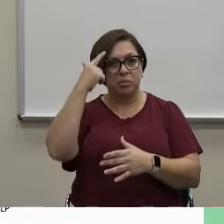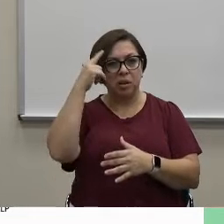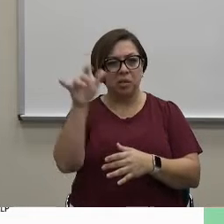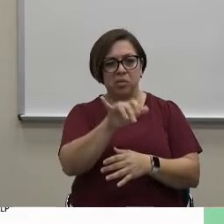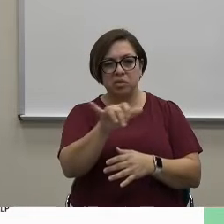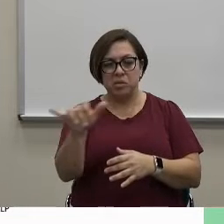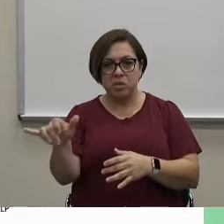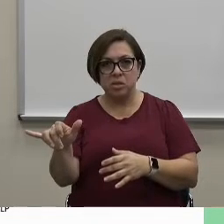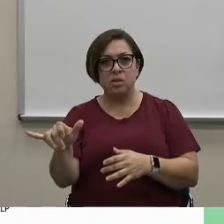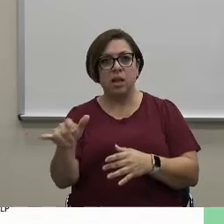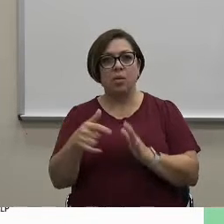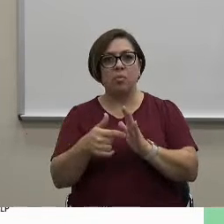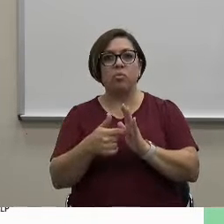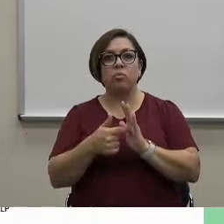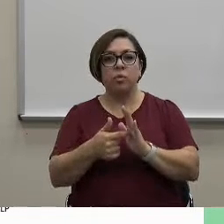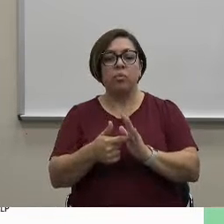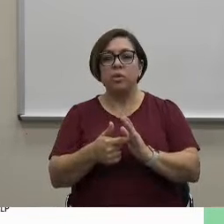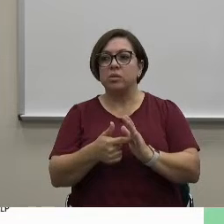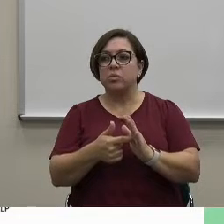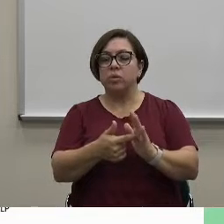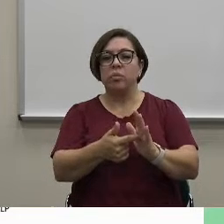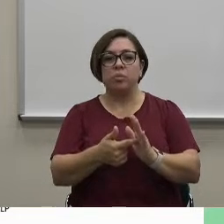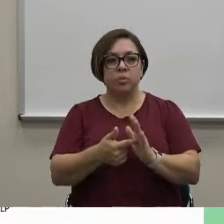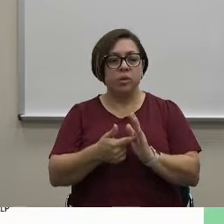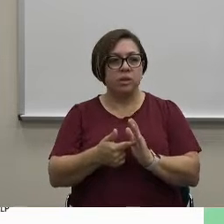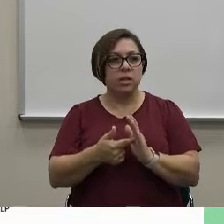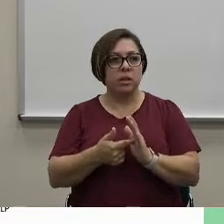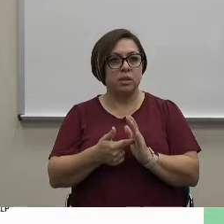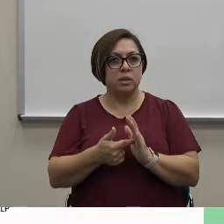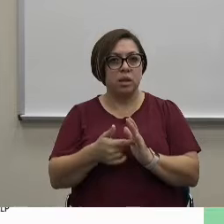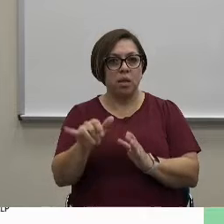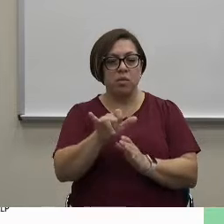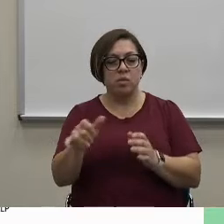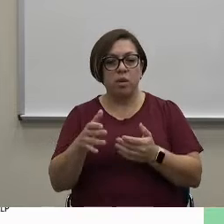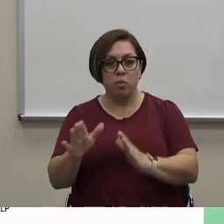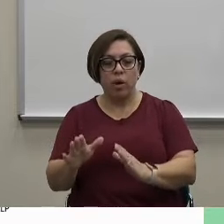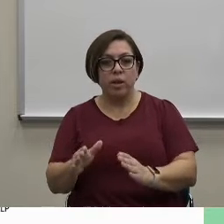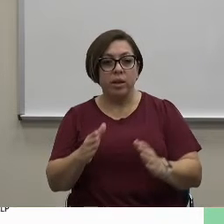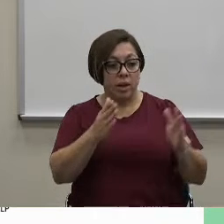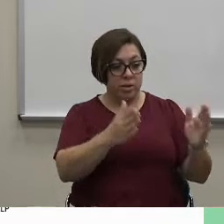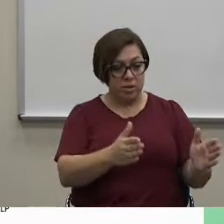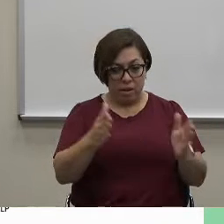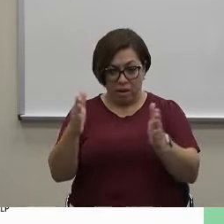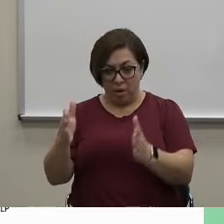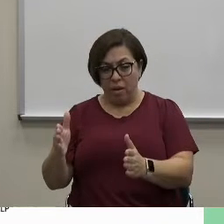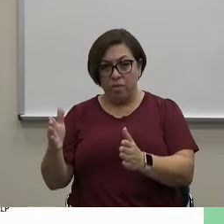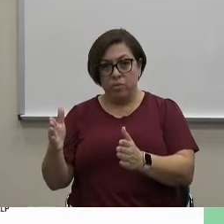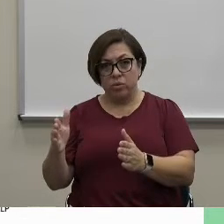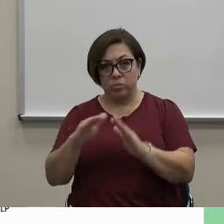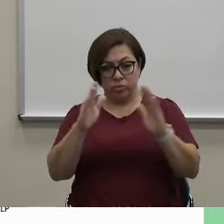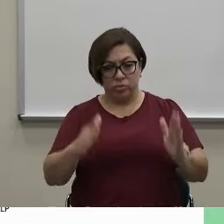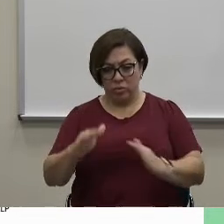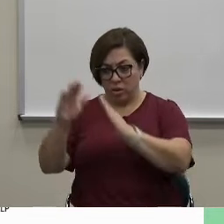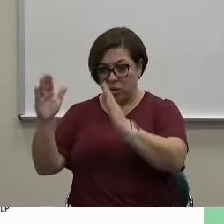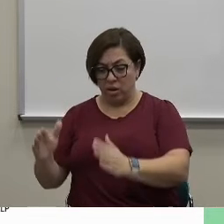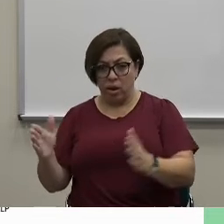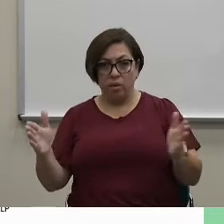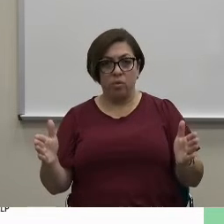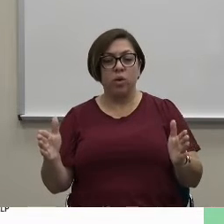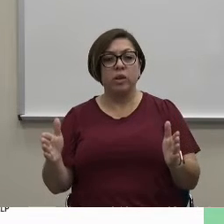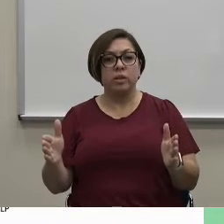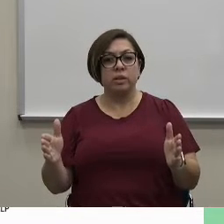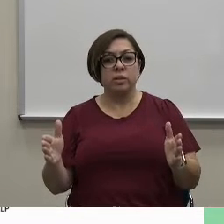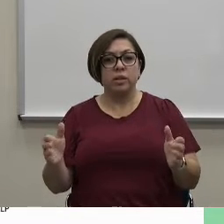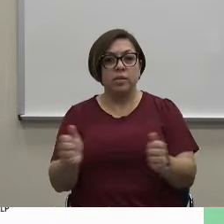be represented in a similar way. Also, neighborhoods that are together. For those neighborhoods who have traditionally been grouped in a district together,